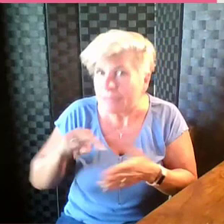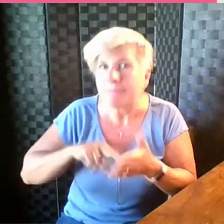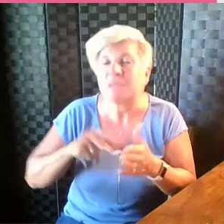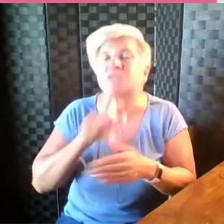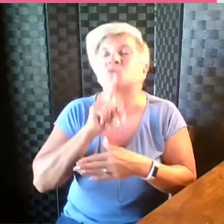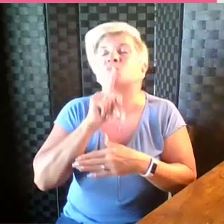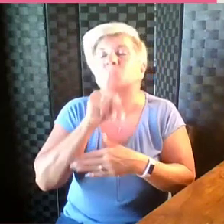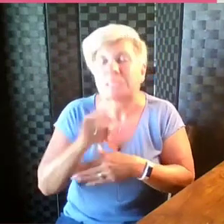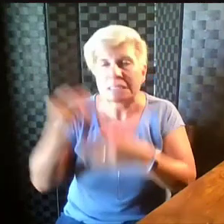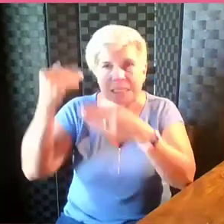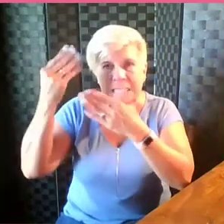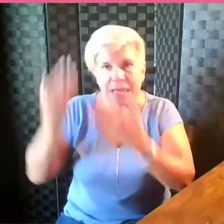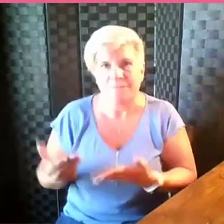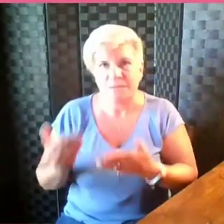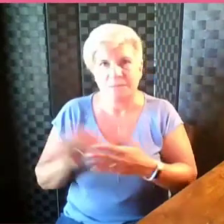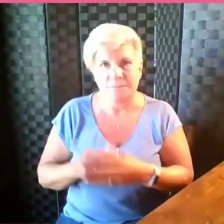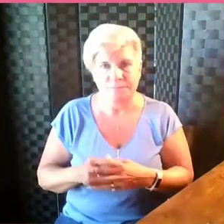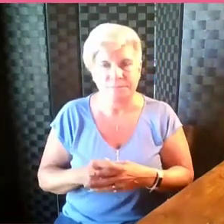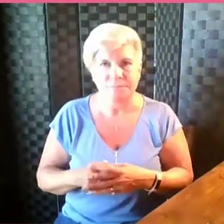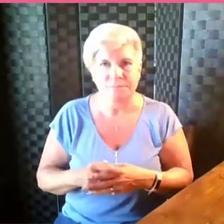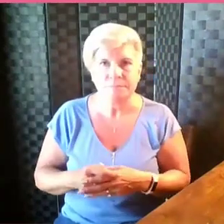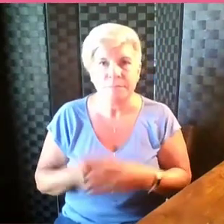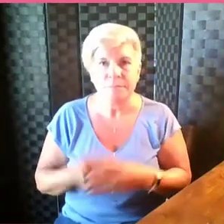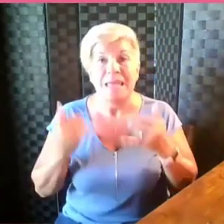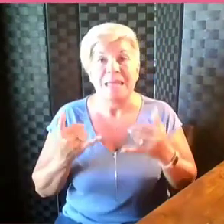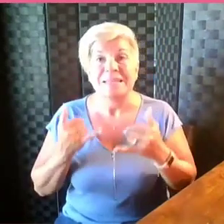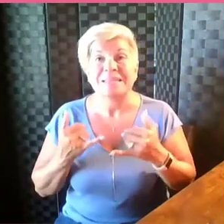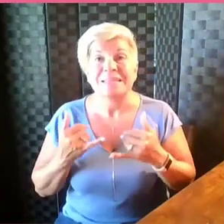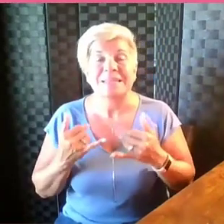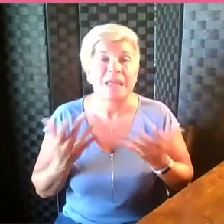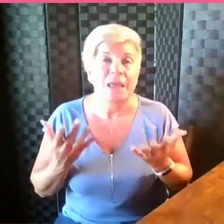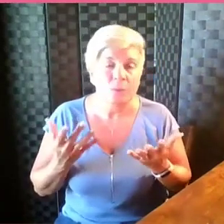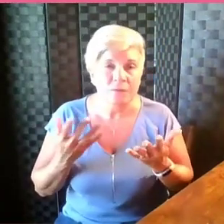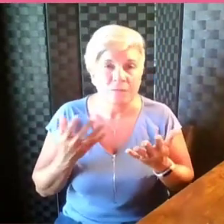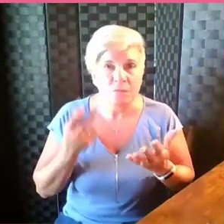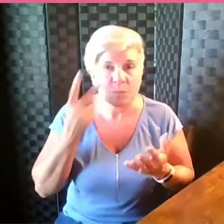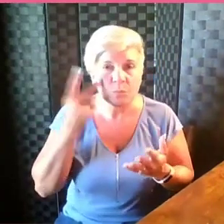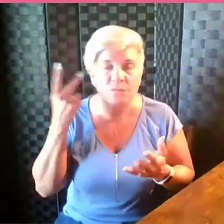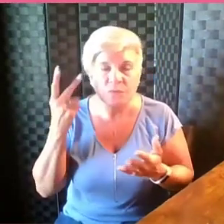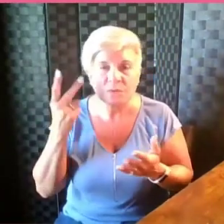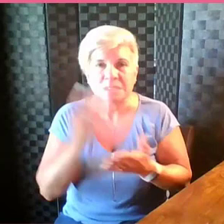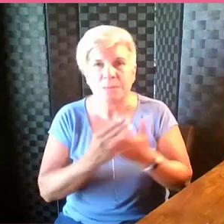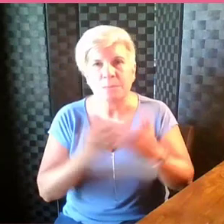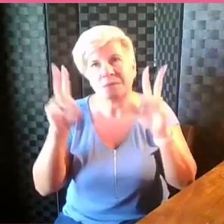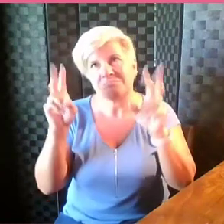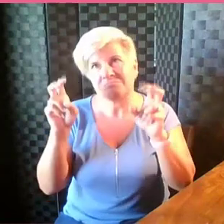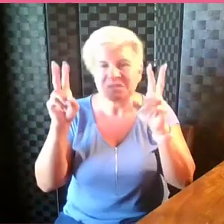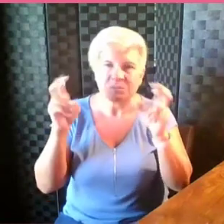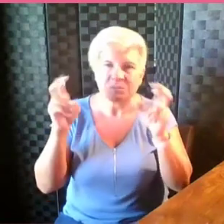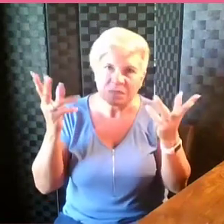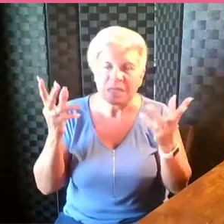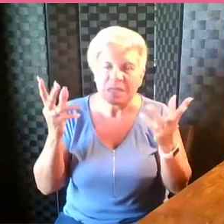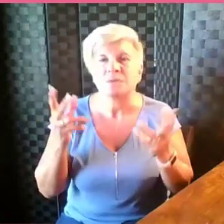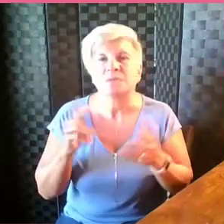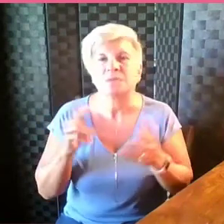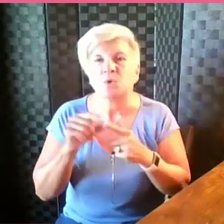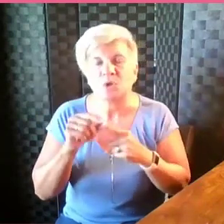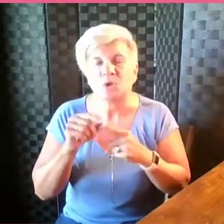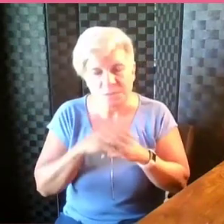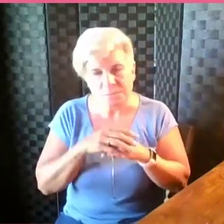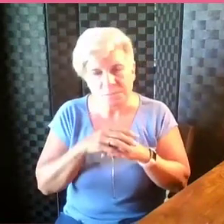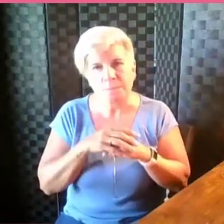All right, now that we have kind of gone over and reviewed some of our figurative language that we would see in stories, songs,